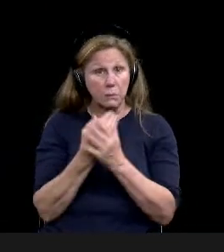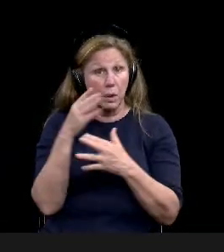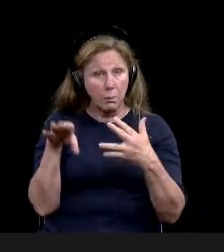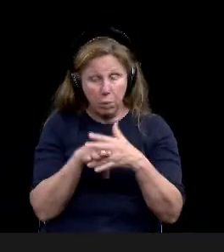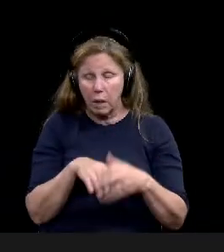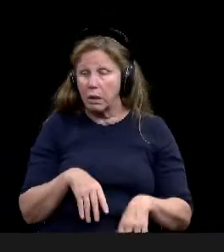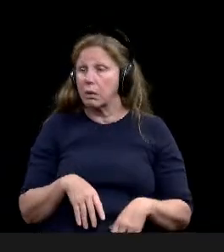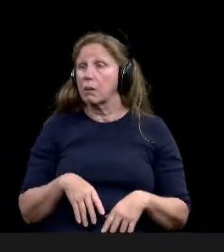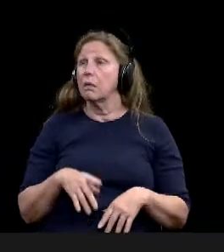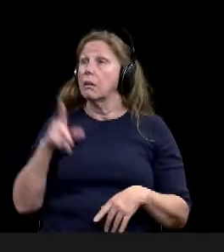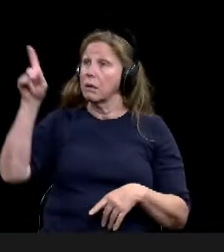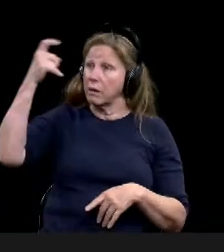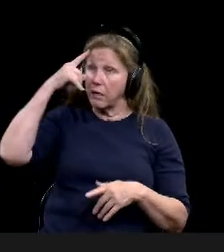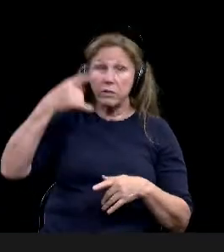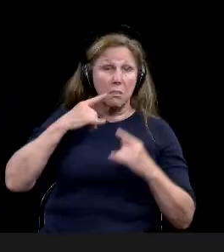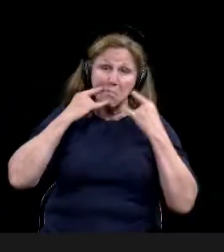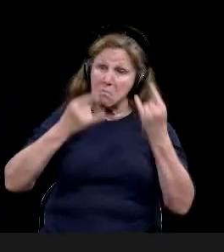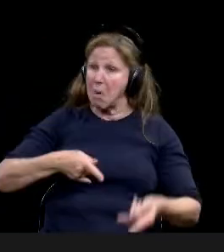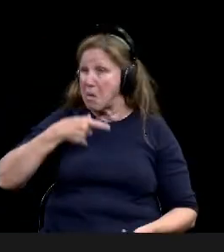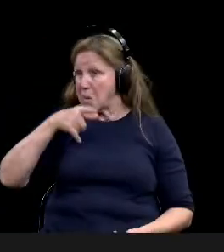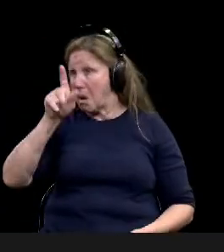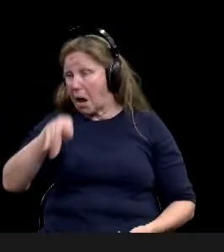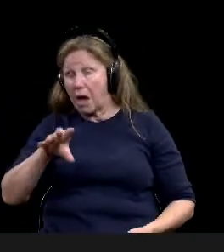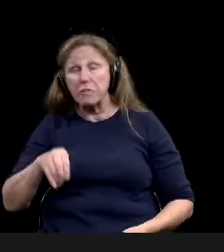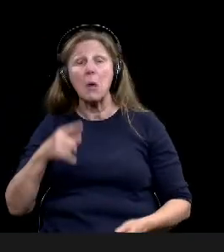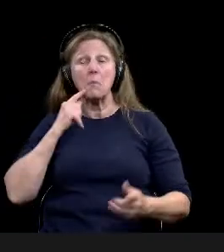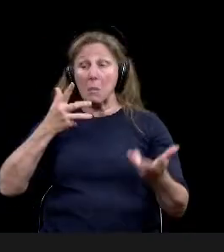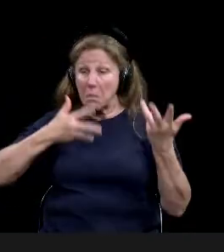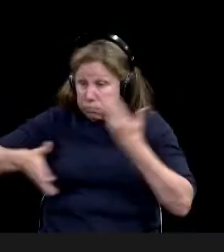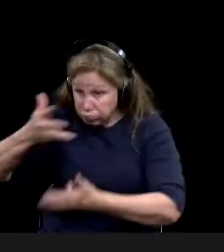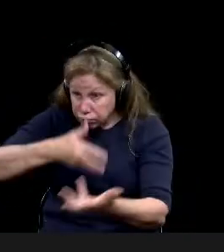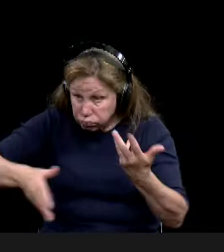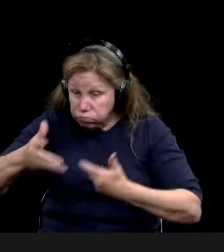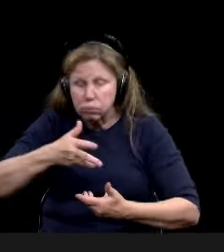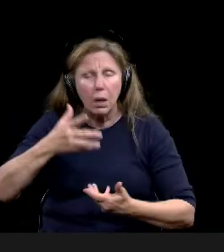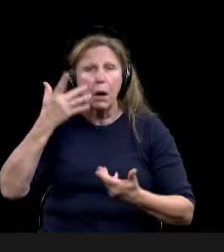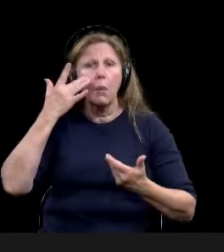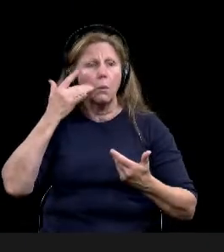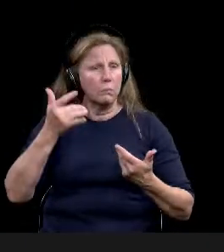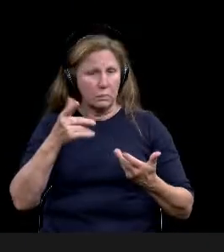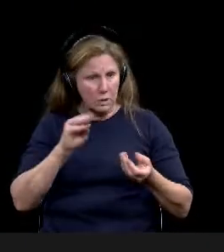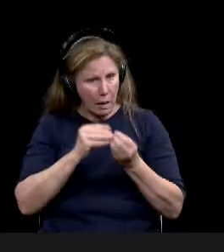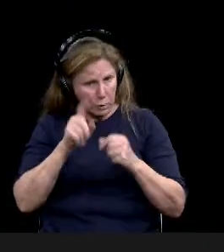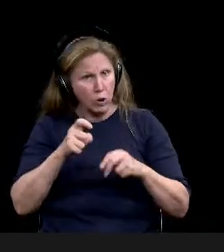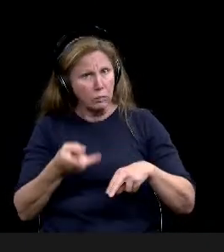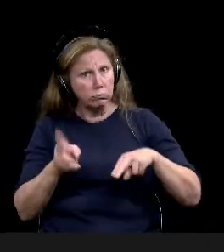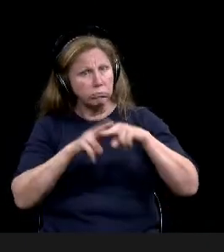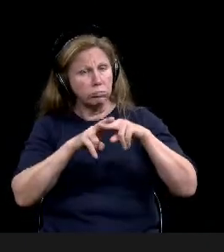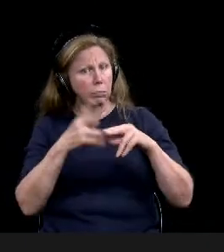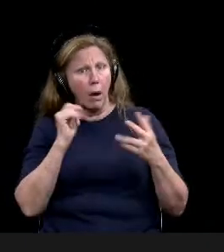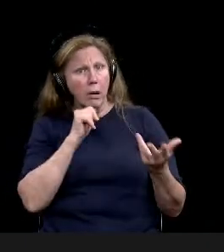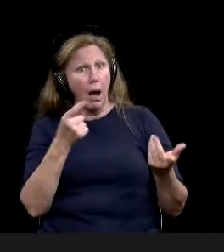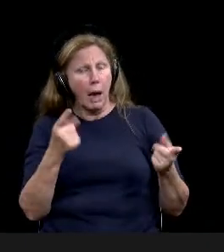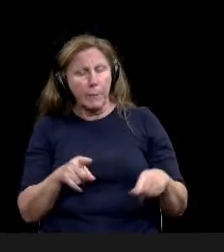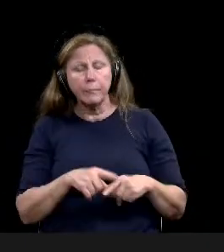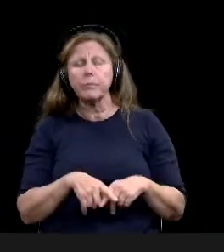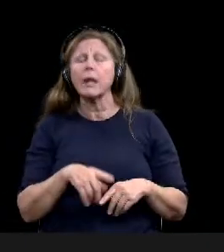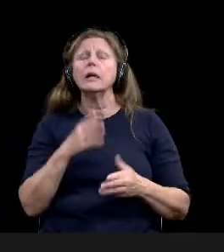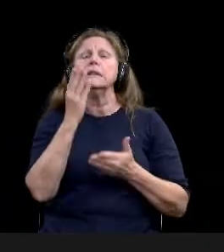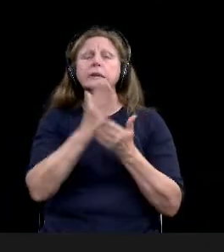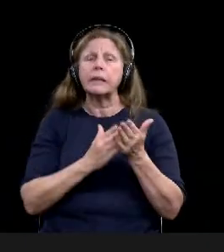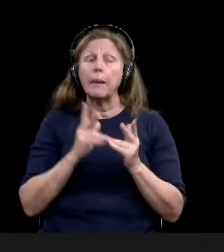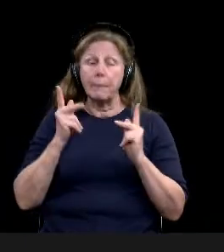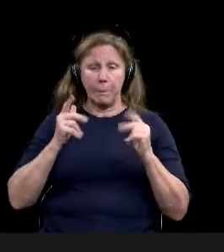extent, natural immunity has also been a protective factor here, but I would just mention that there is